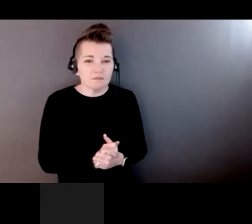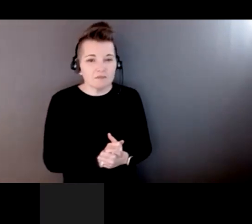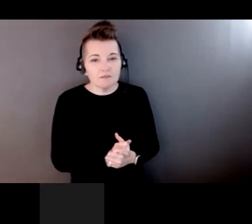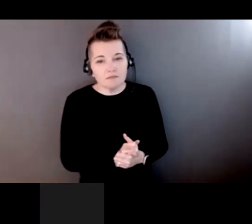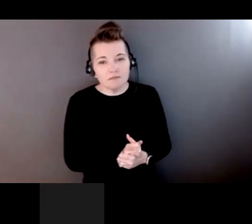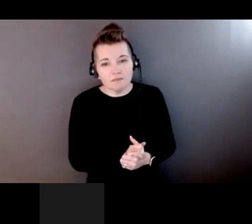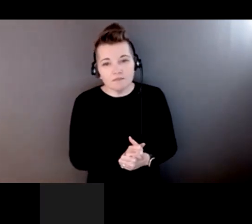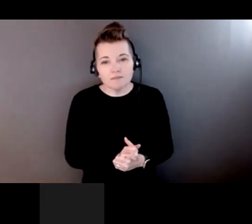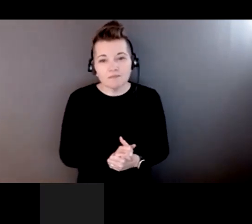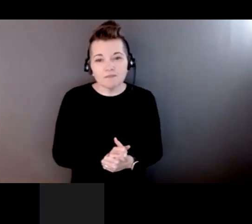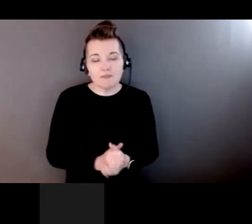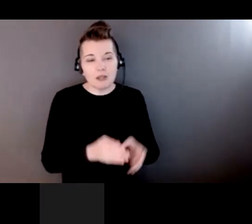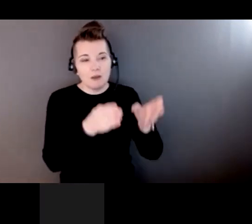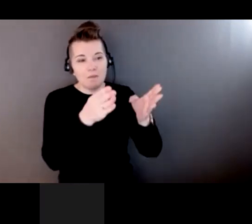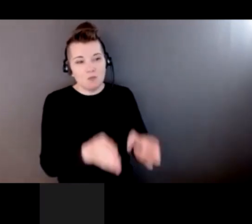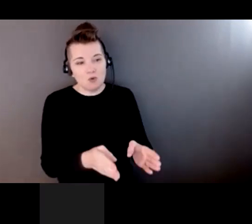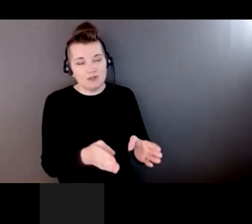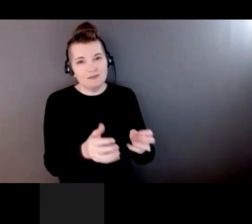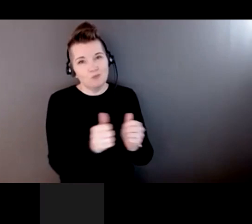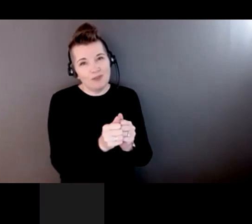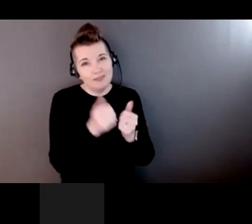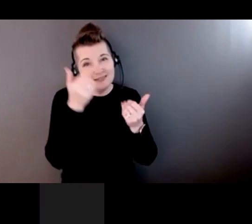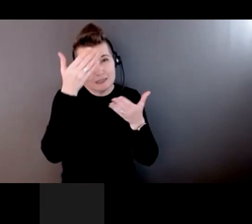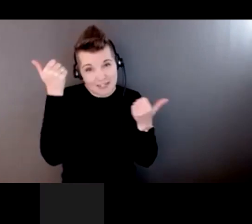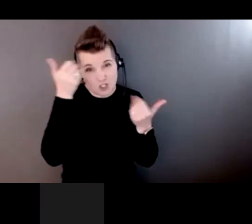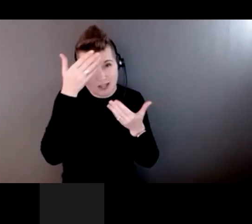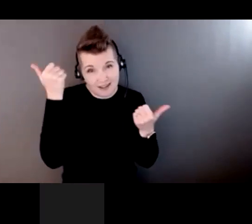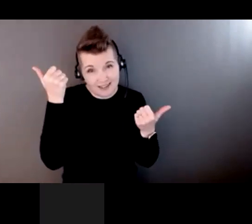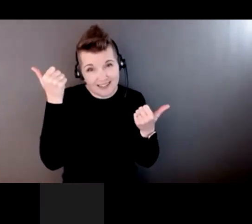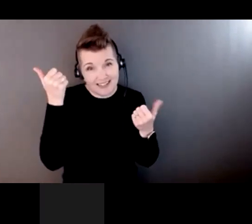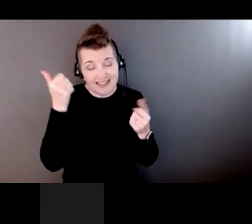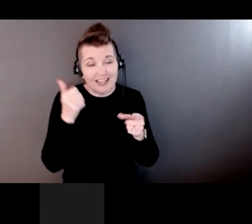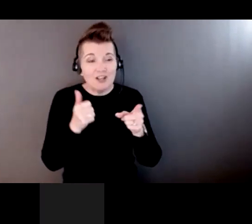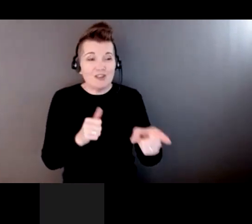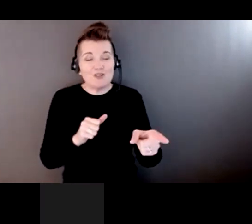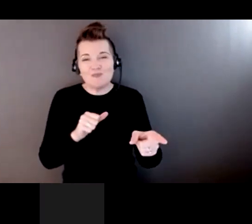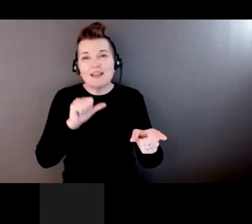with dementia who might be charged being found NCR not criminally responsible?